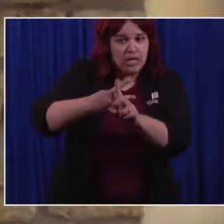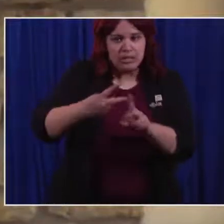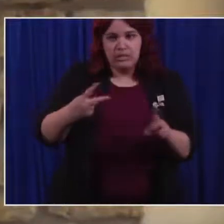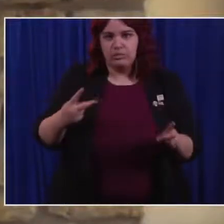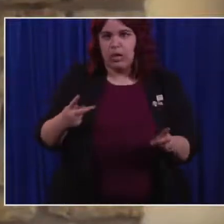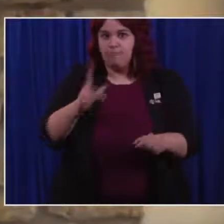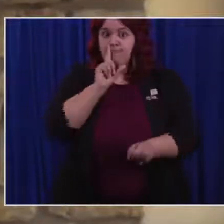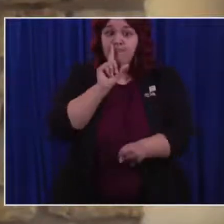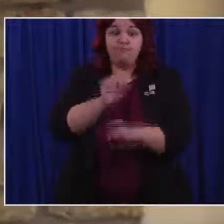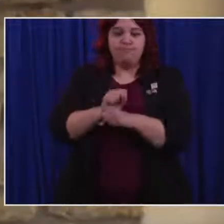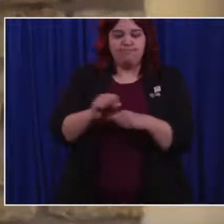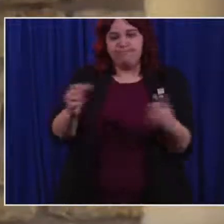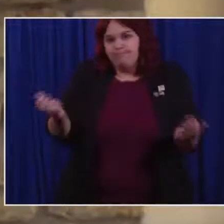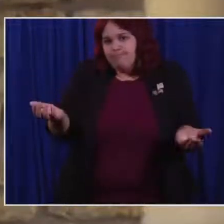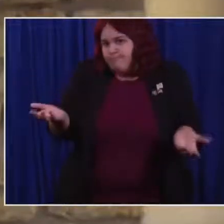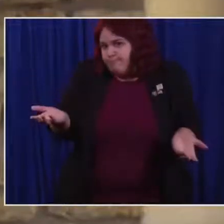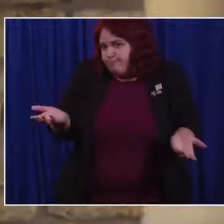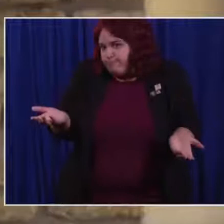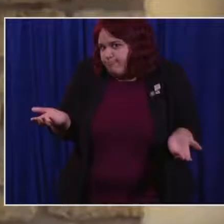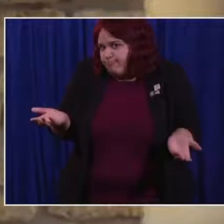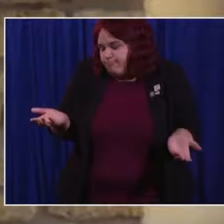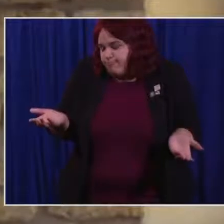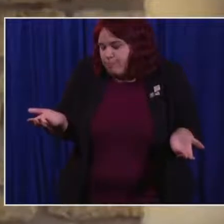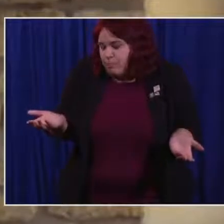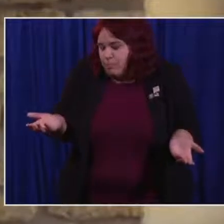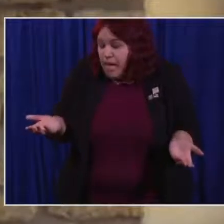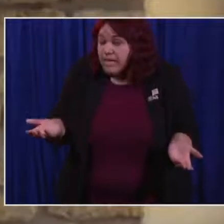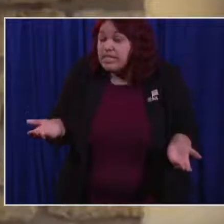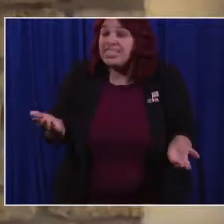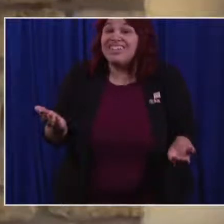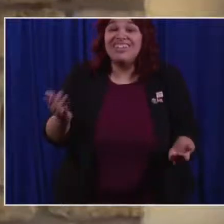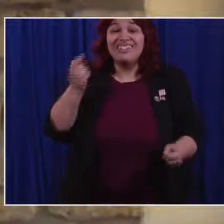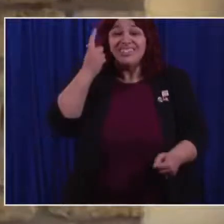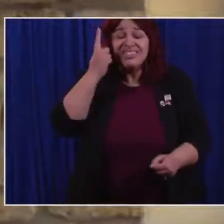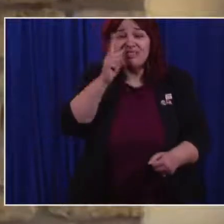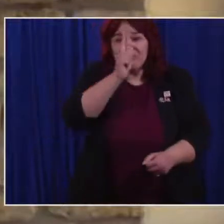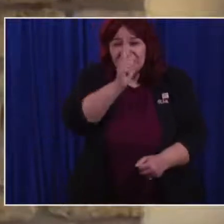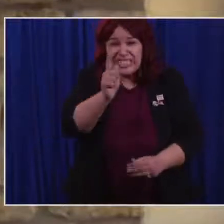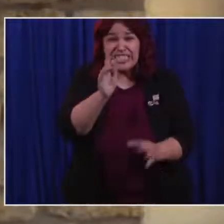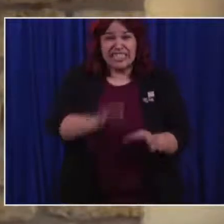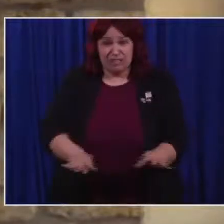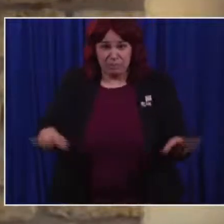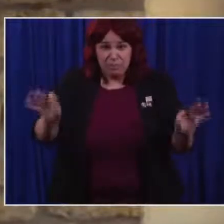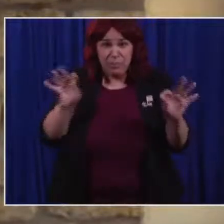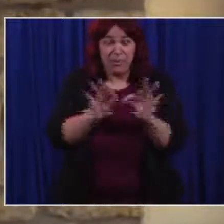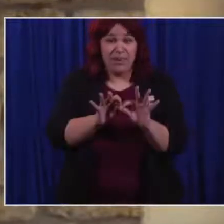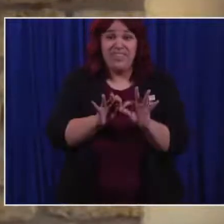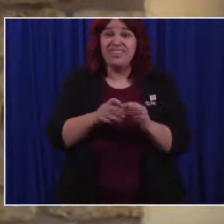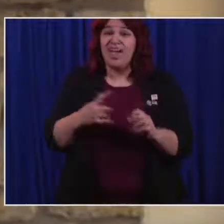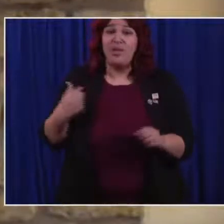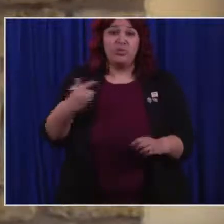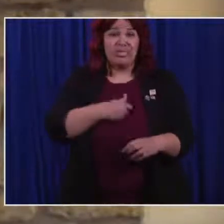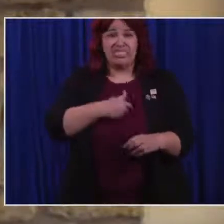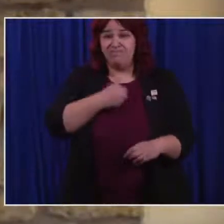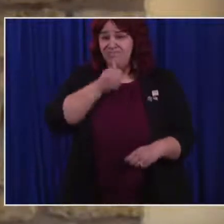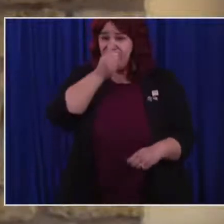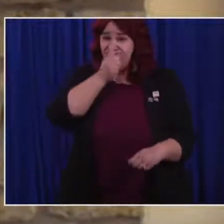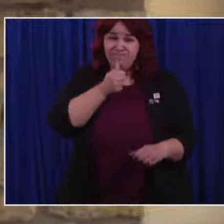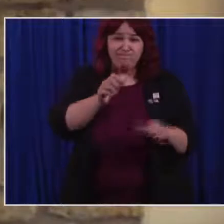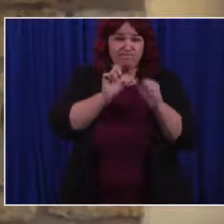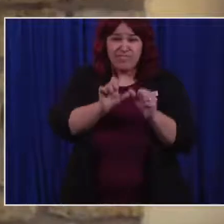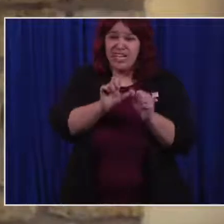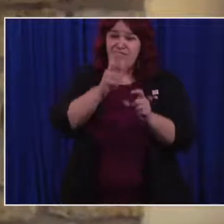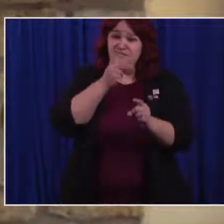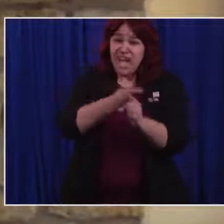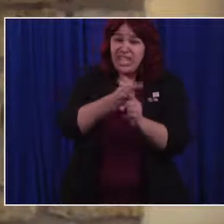But it's how we execute. Do we continue to vaccinate as fast as we can? And it's taken a lot of people out